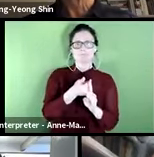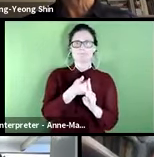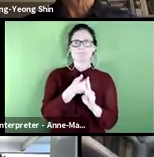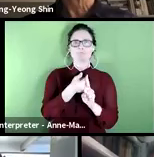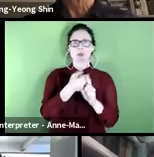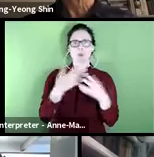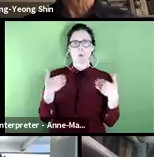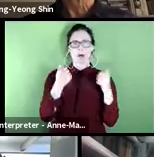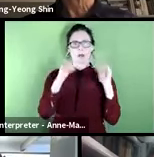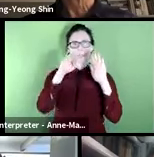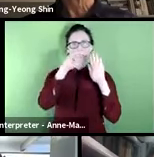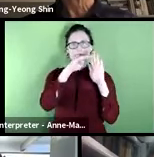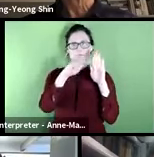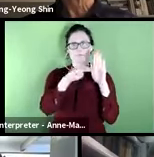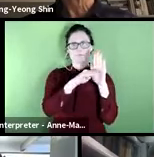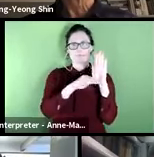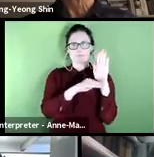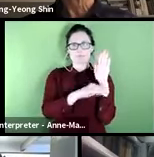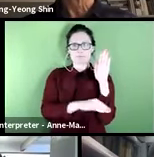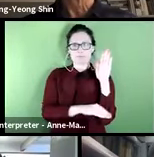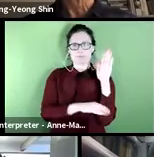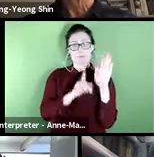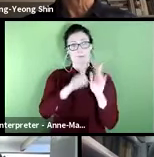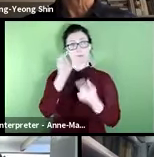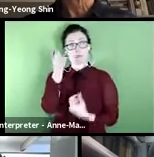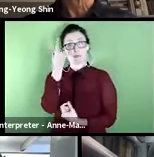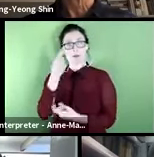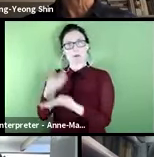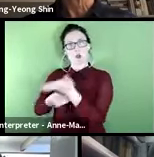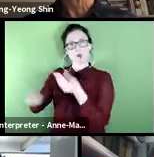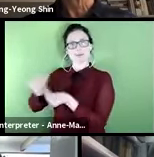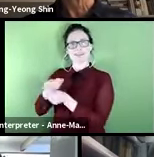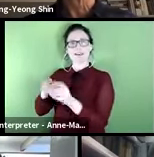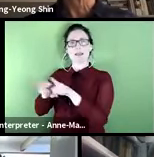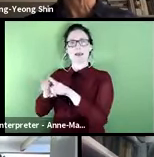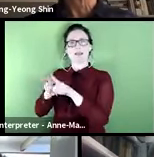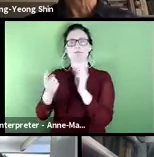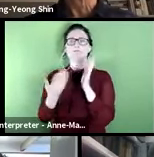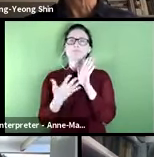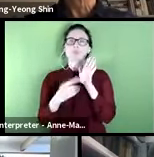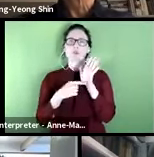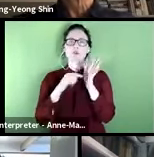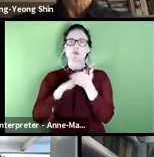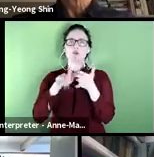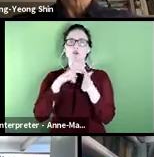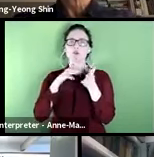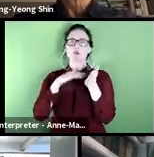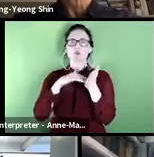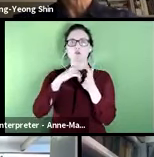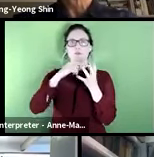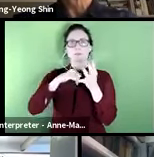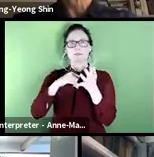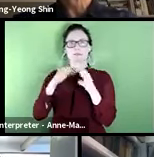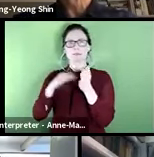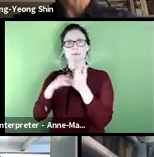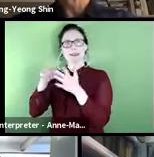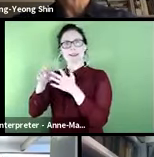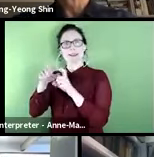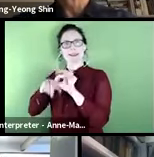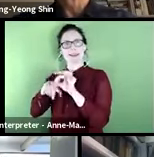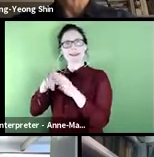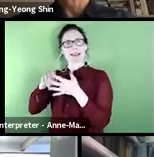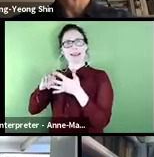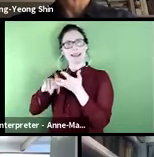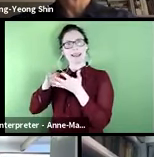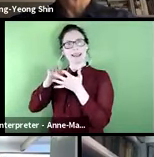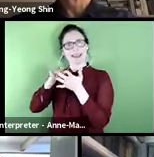of the world. This is an idea which the economists, again, like Thomas Piketty, have put on the agenda very powerfully. But